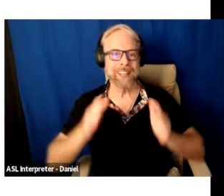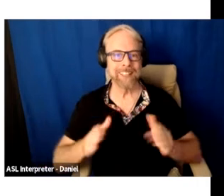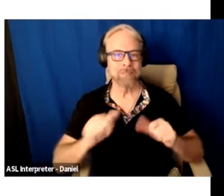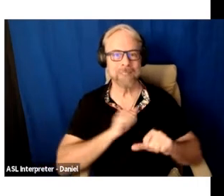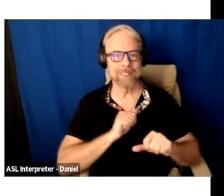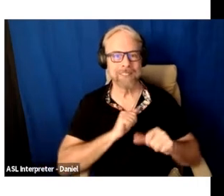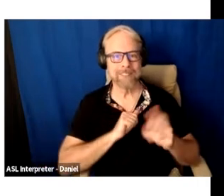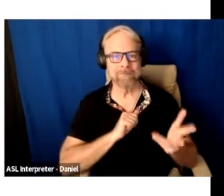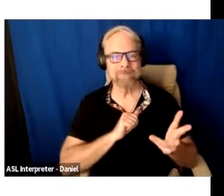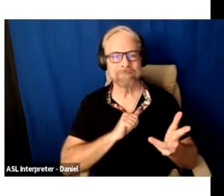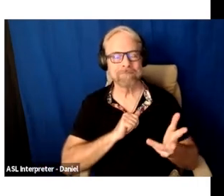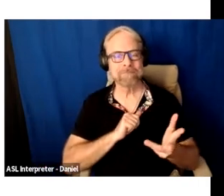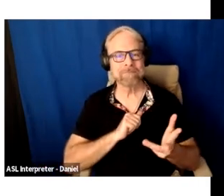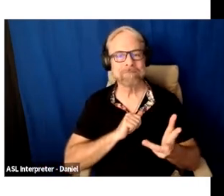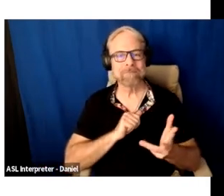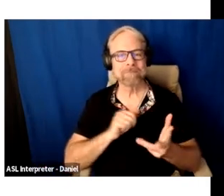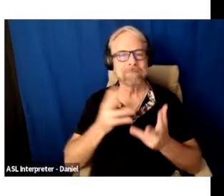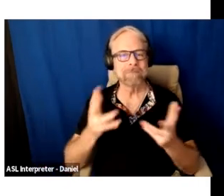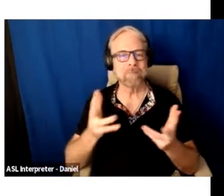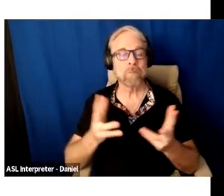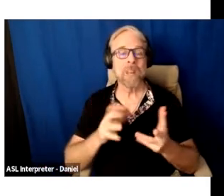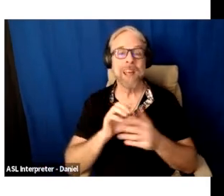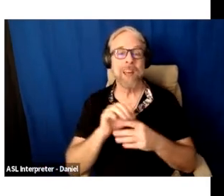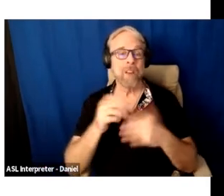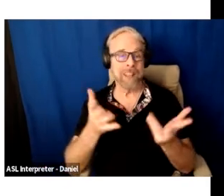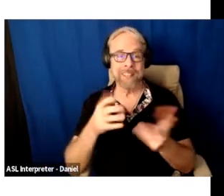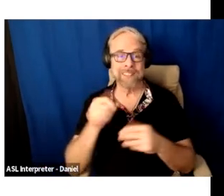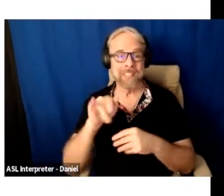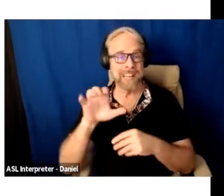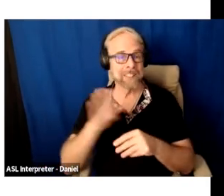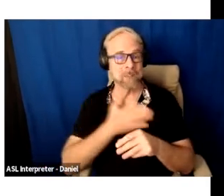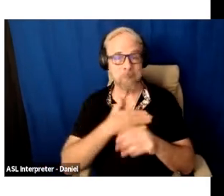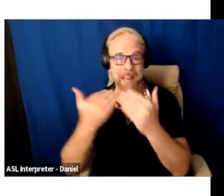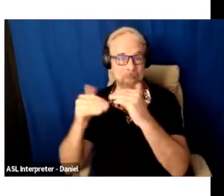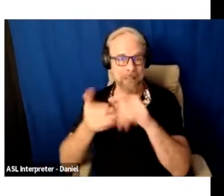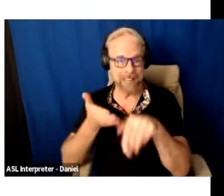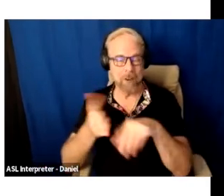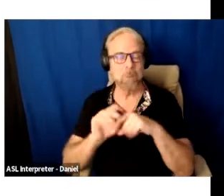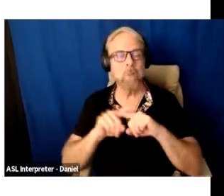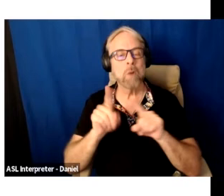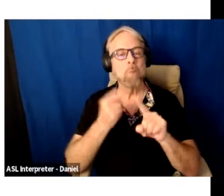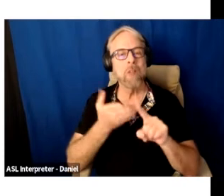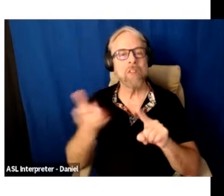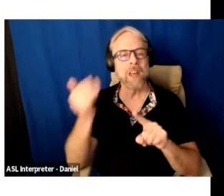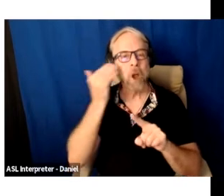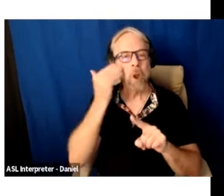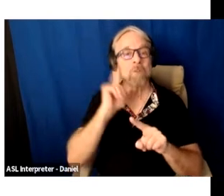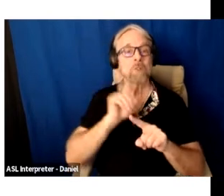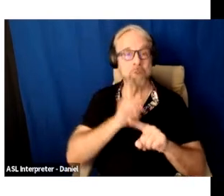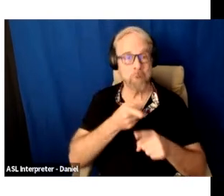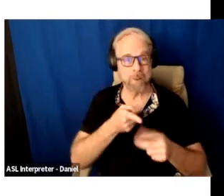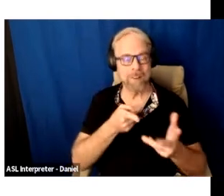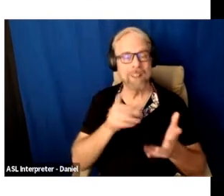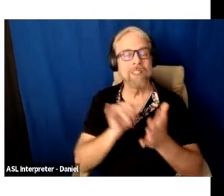we get to epigenetics of my limits in biological science. But this is one thing I know for sure is